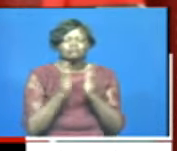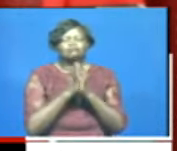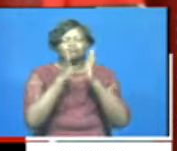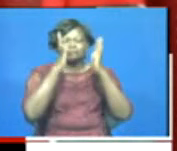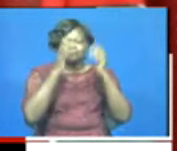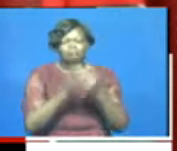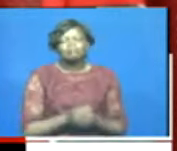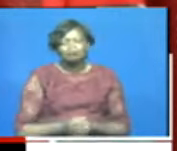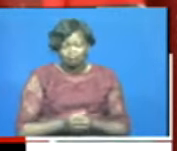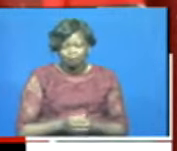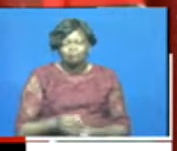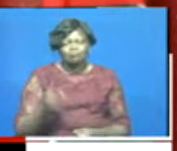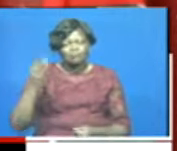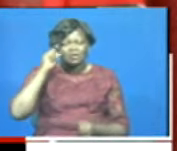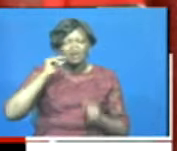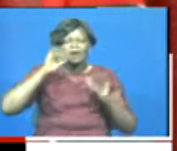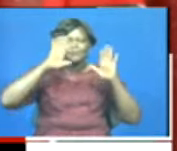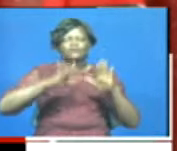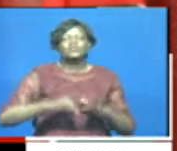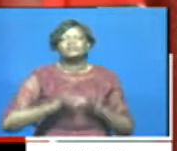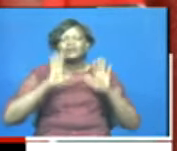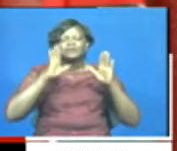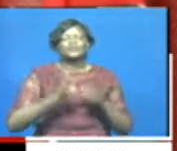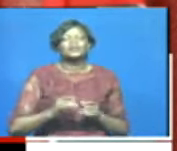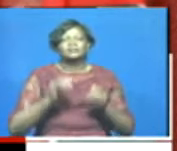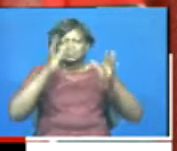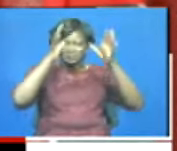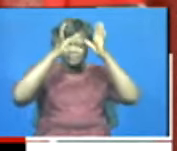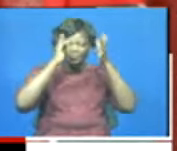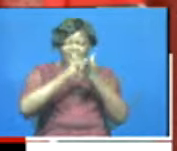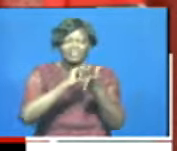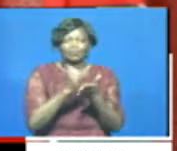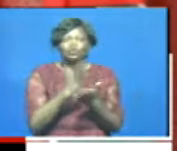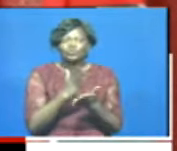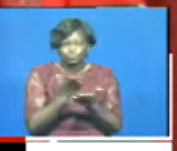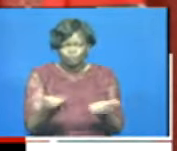campaign for this noble initiative, which is indeed